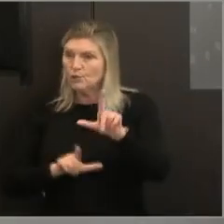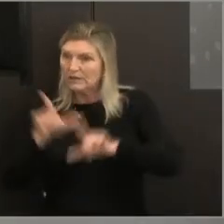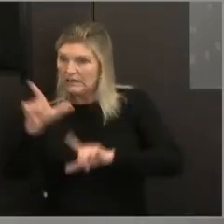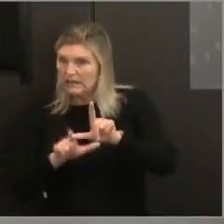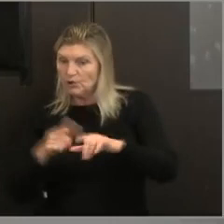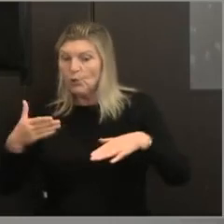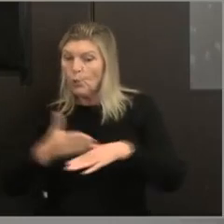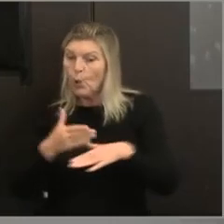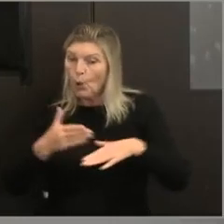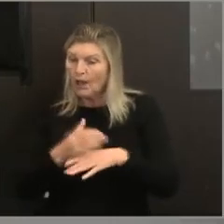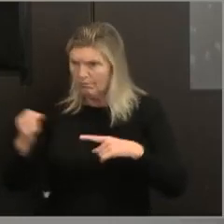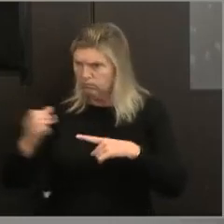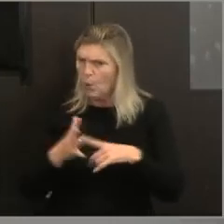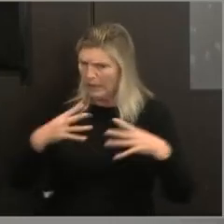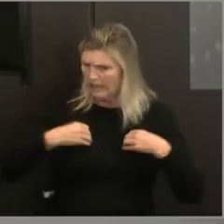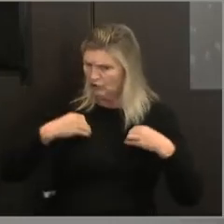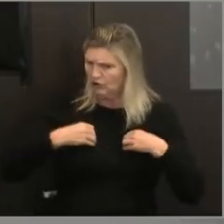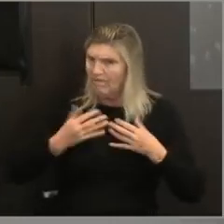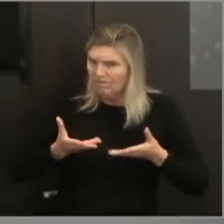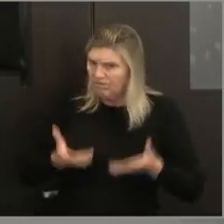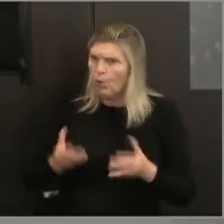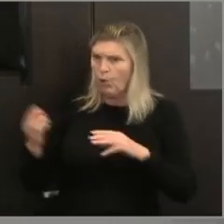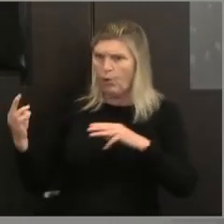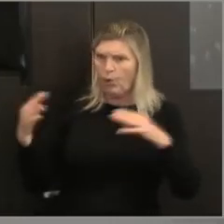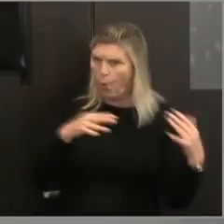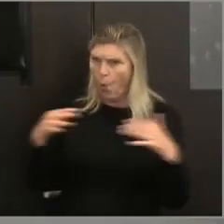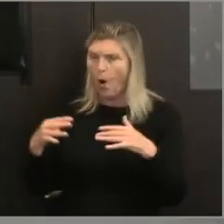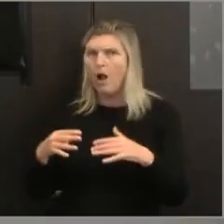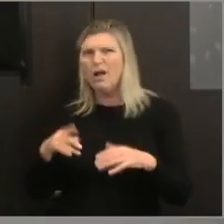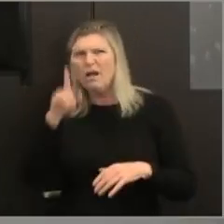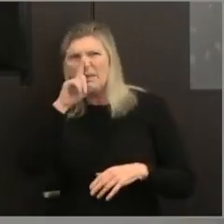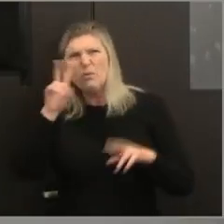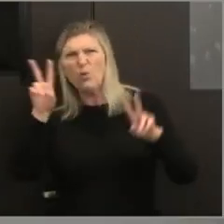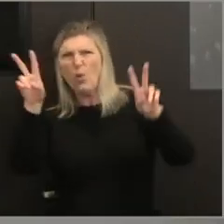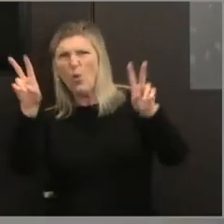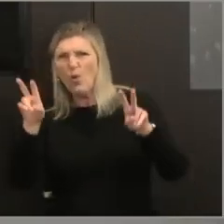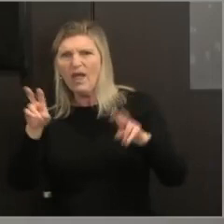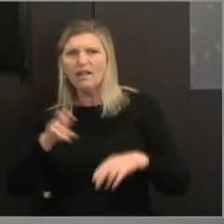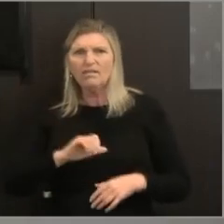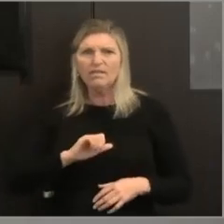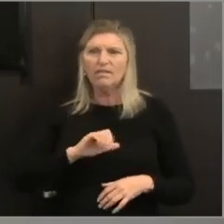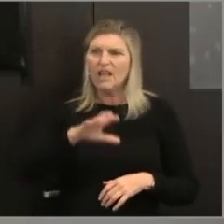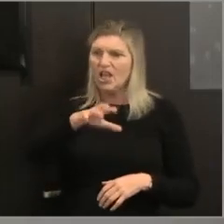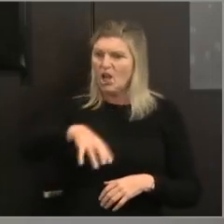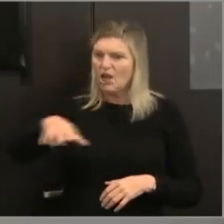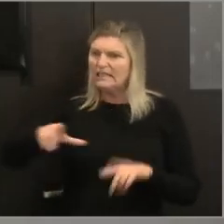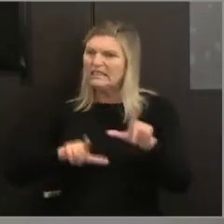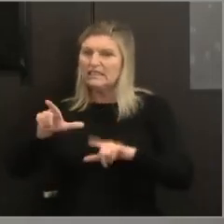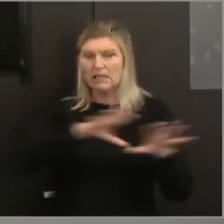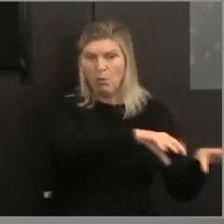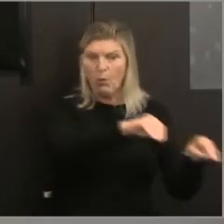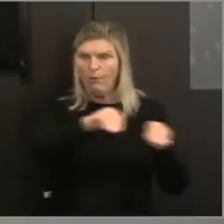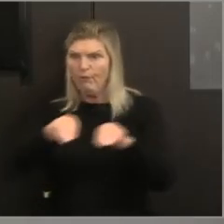industries, and the beginning of what some people call the urban drift, but I prefer to call it an urban